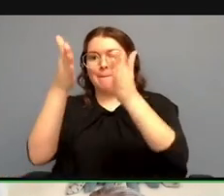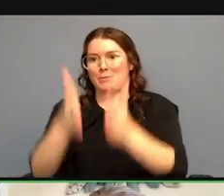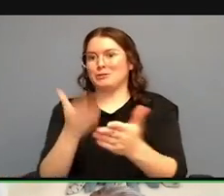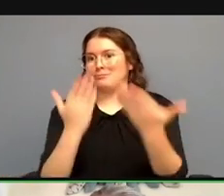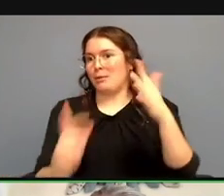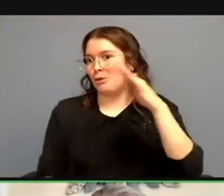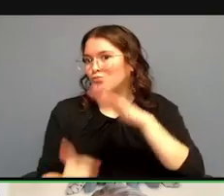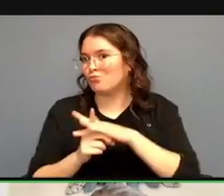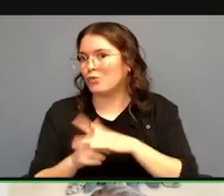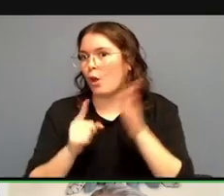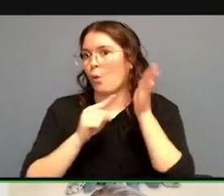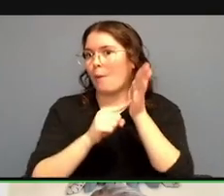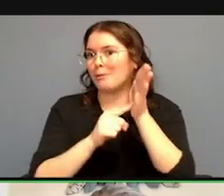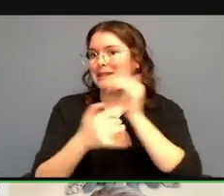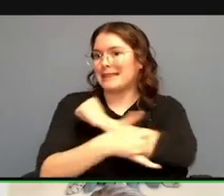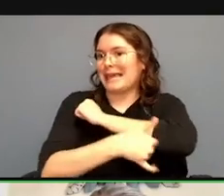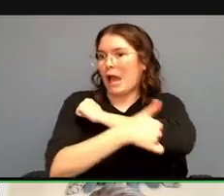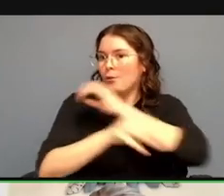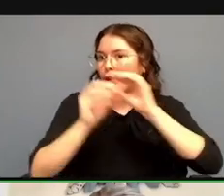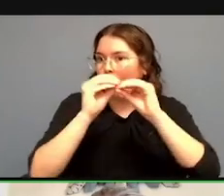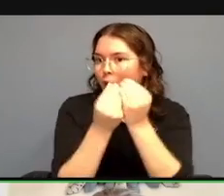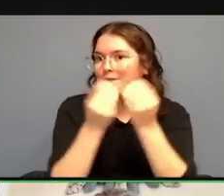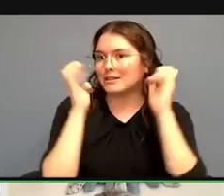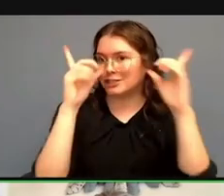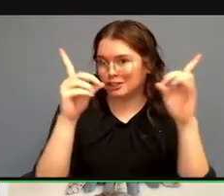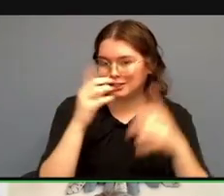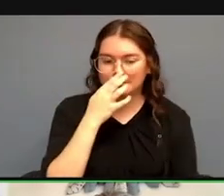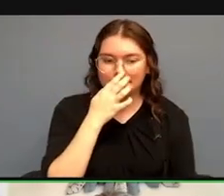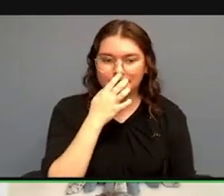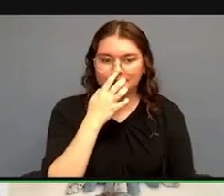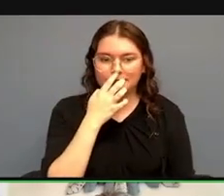to represent the county office of education.